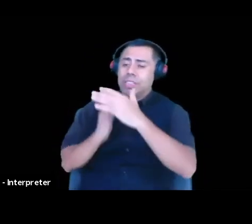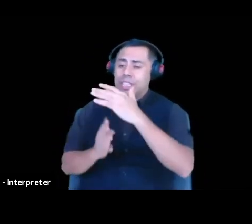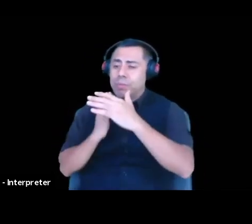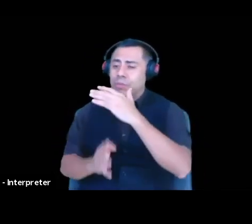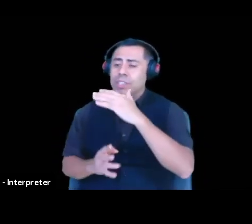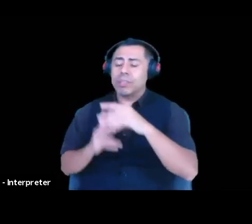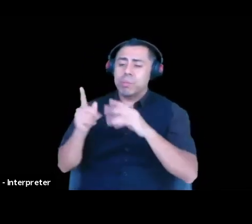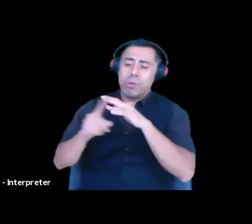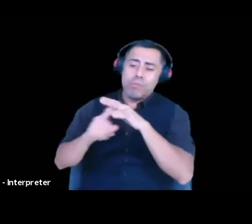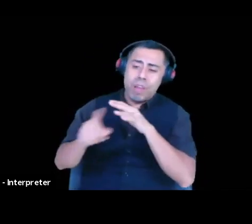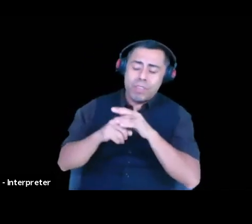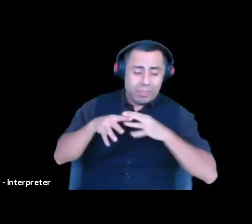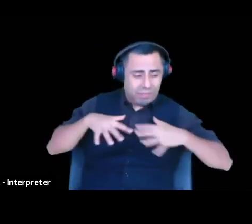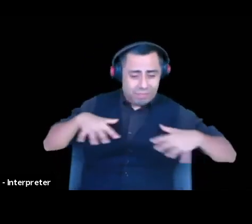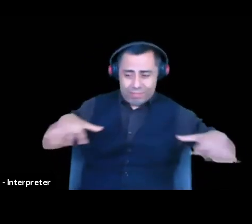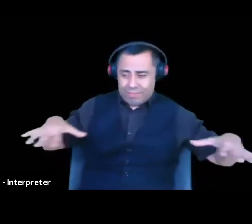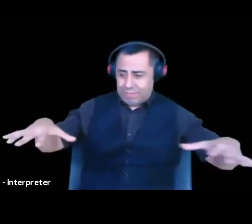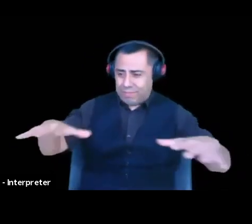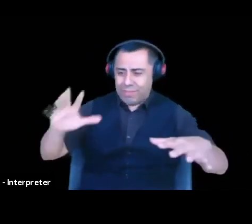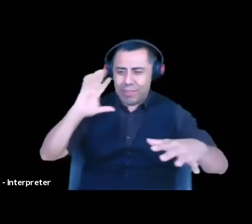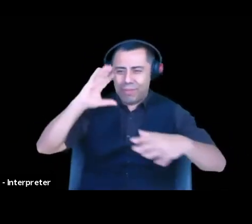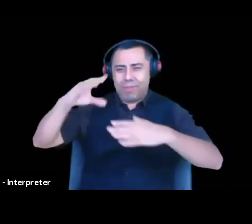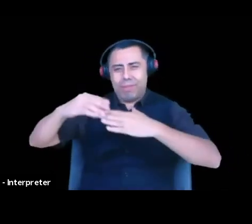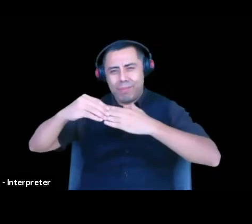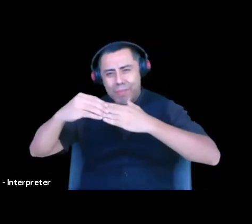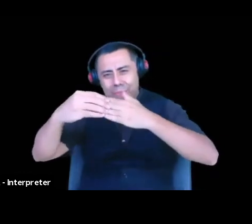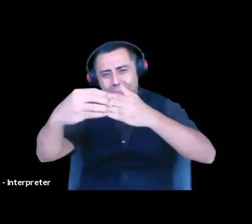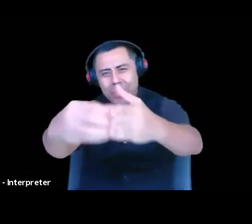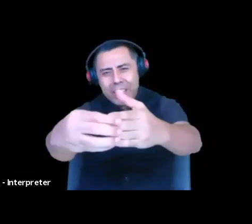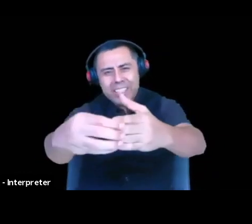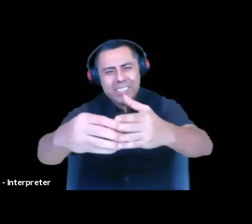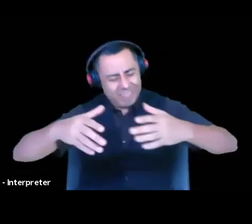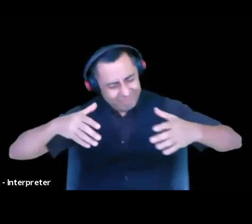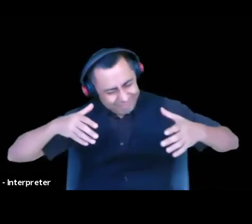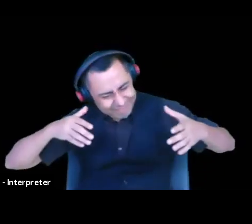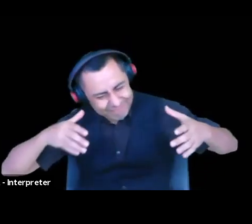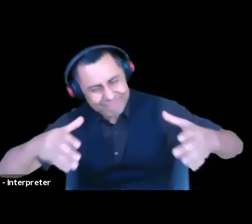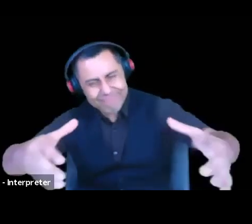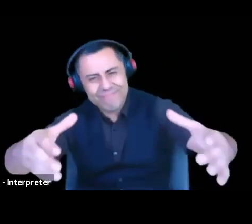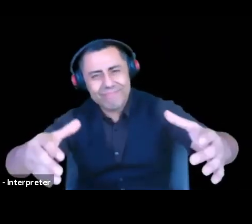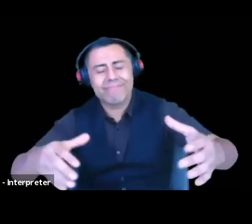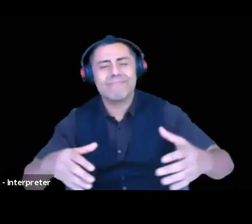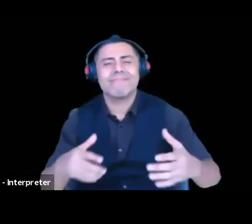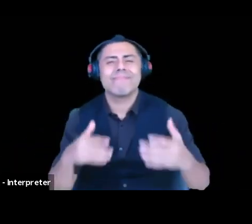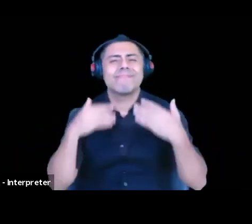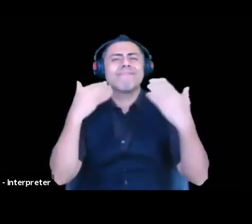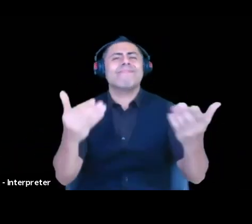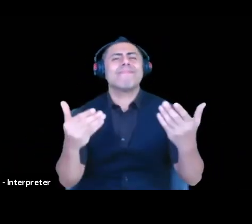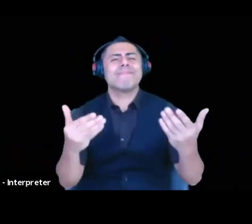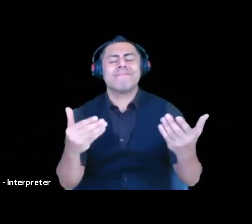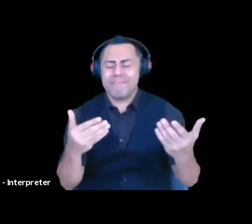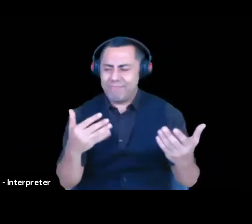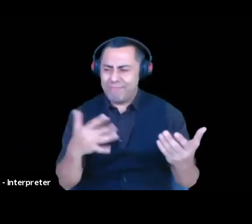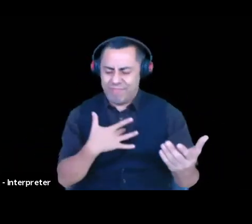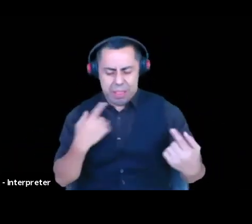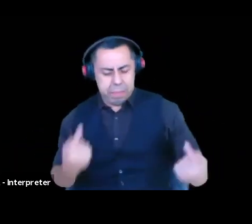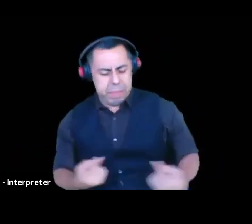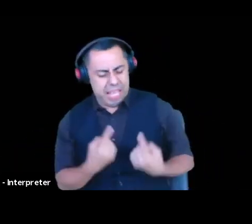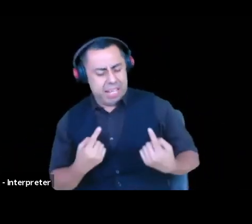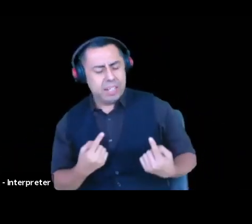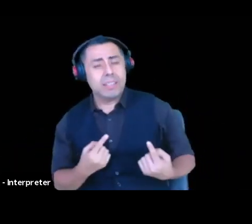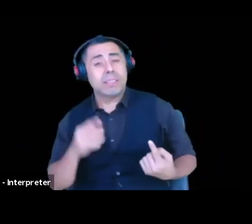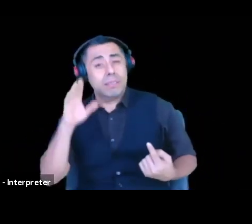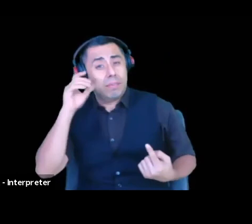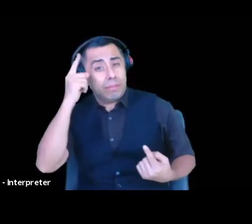us have faith in each other, knowing that the pain we're feeling may be the pangs of birth. And let us help each other breathe